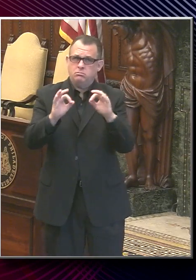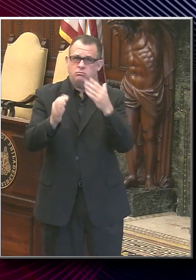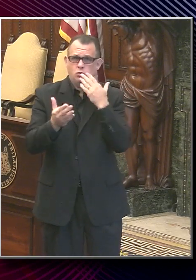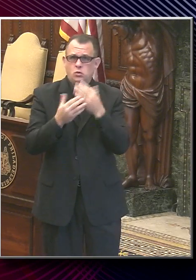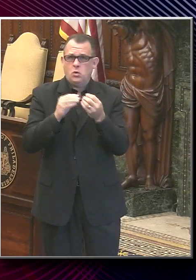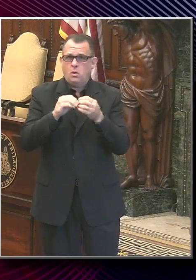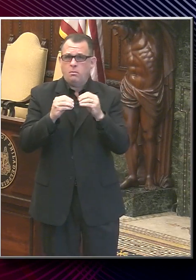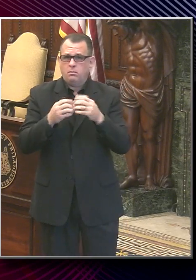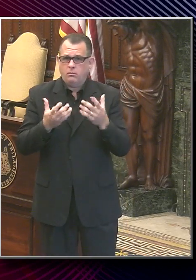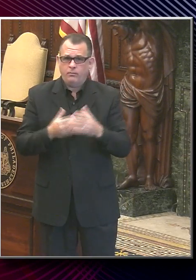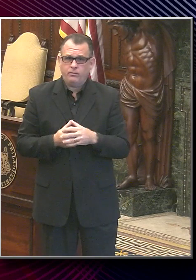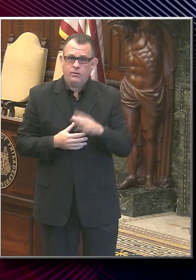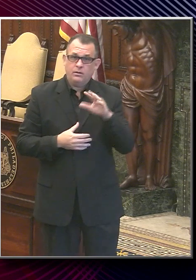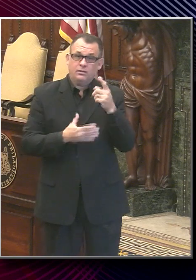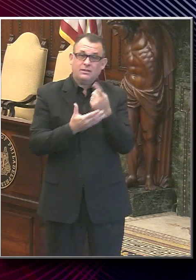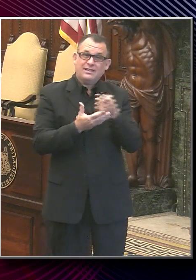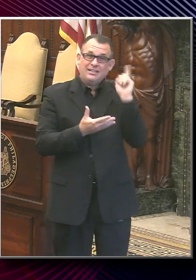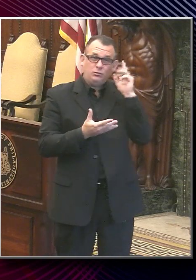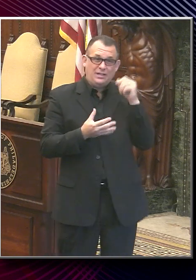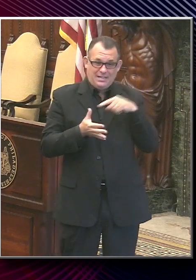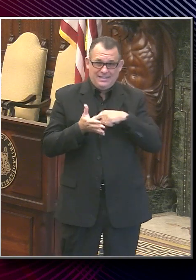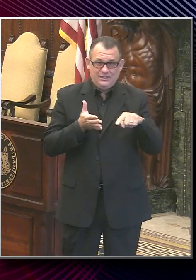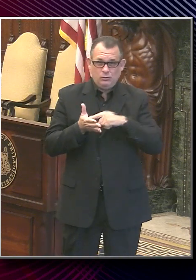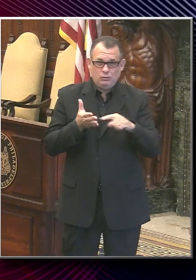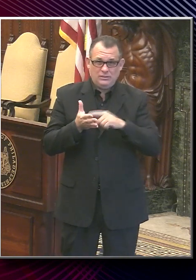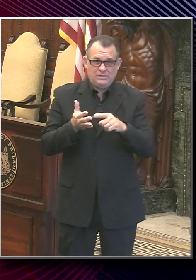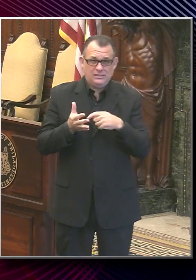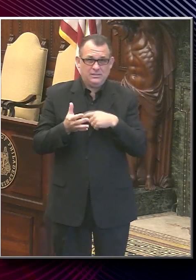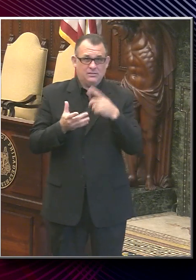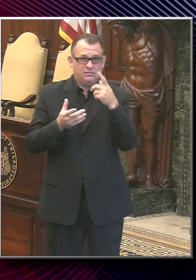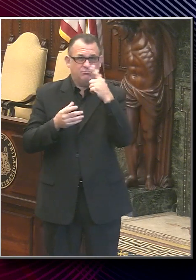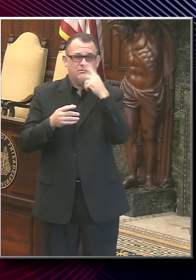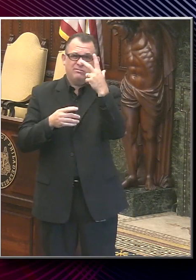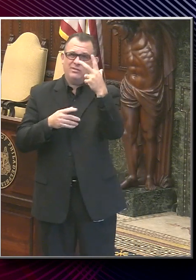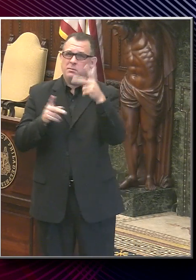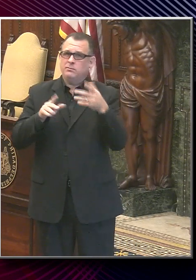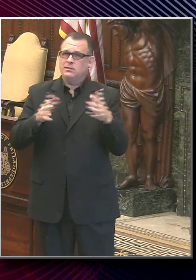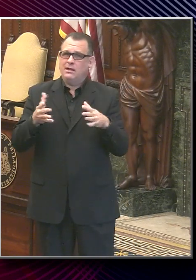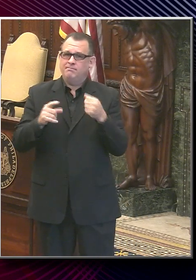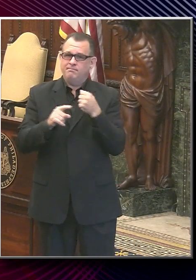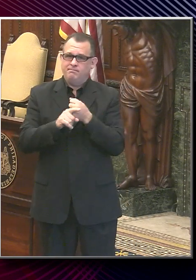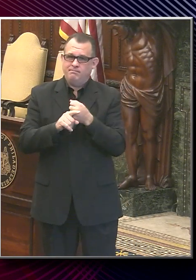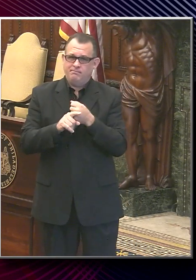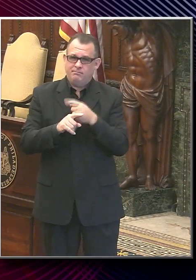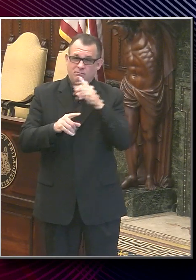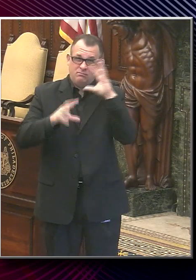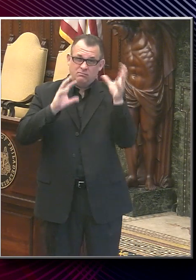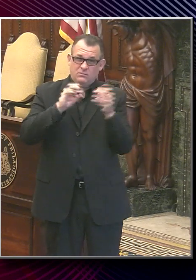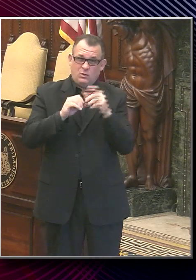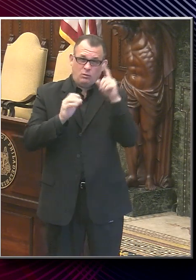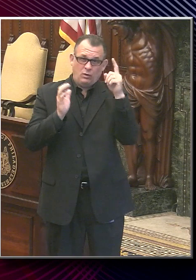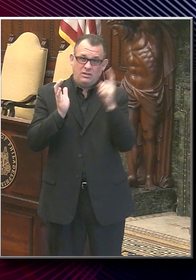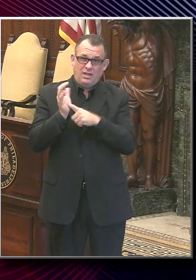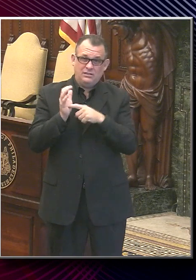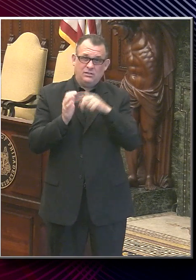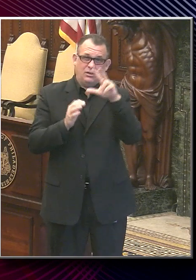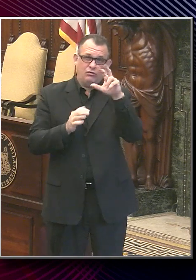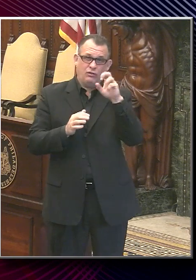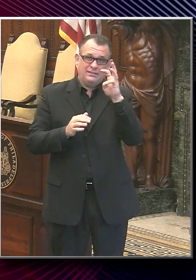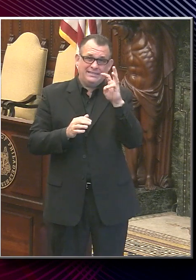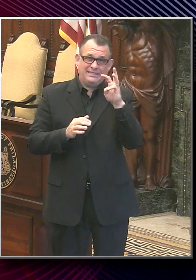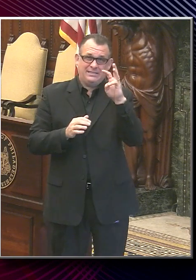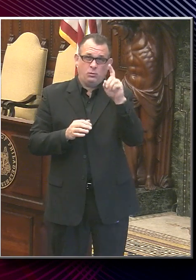Since this time last week, we've identified 3 new deaths from the coronavirus infection, bringing us to a total of 1,695 since the beginning of the